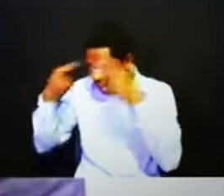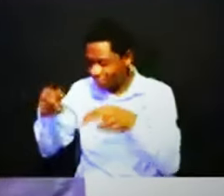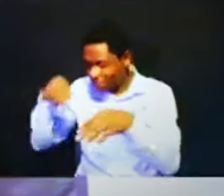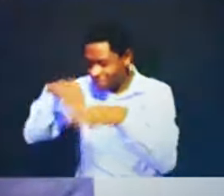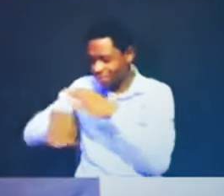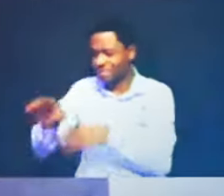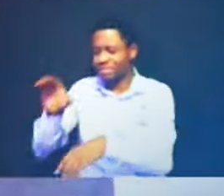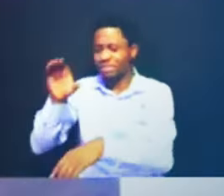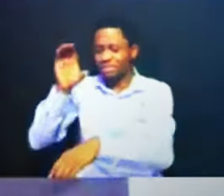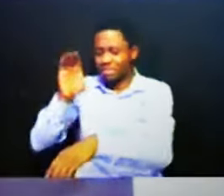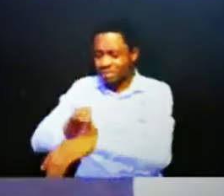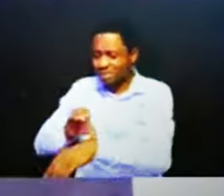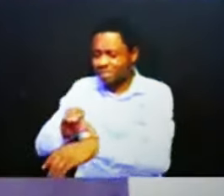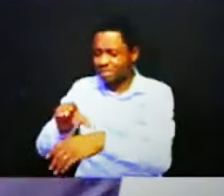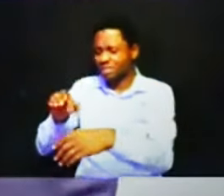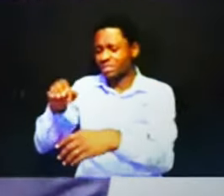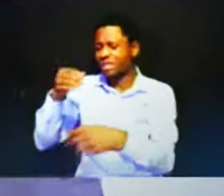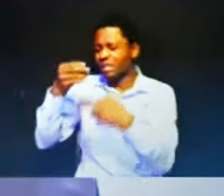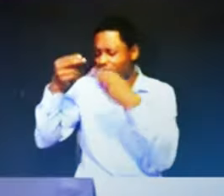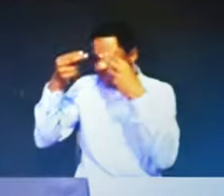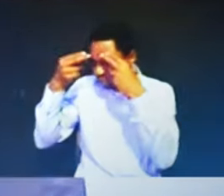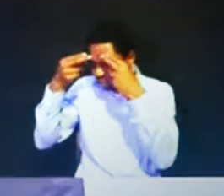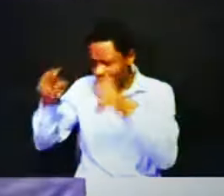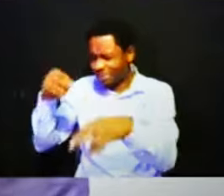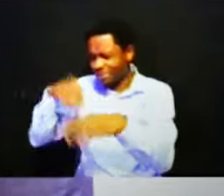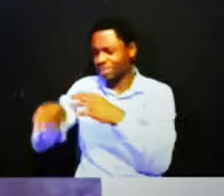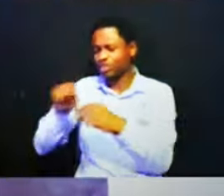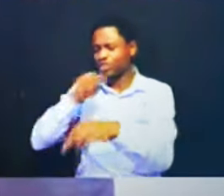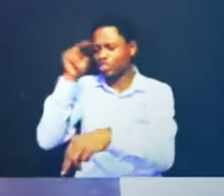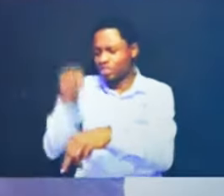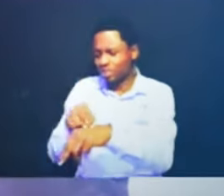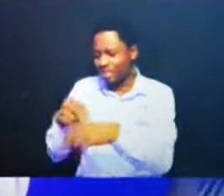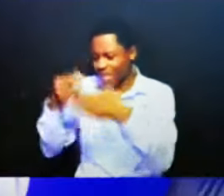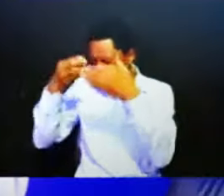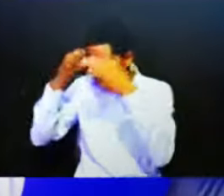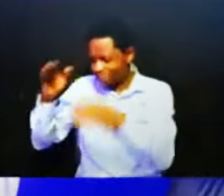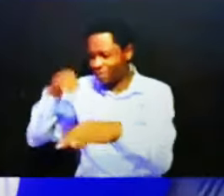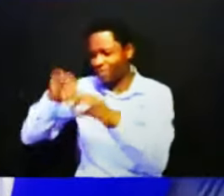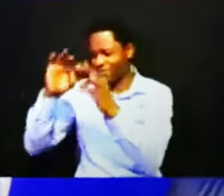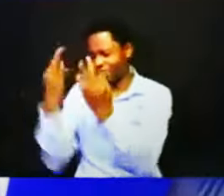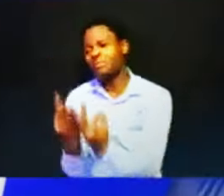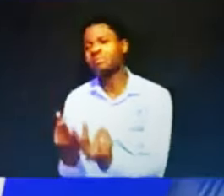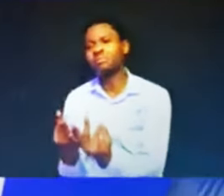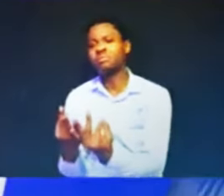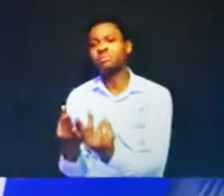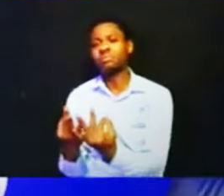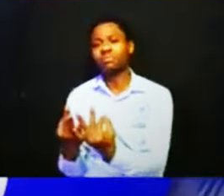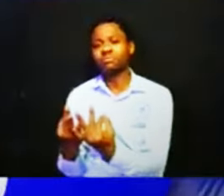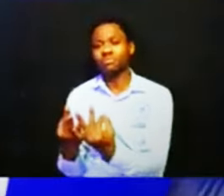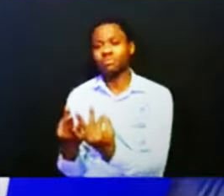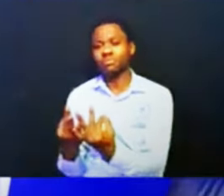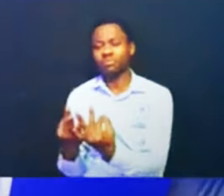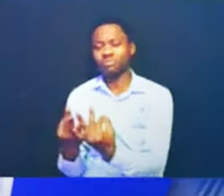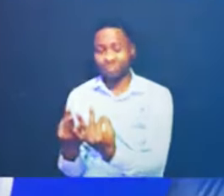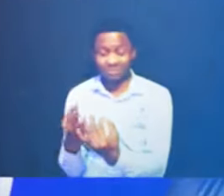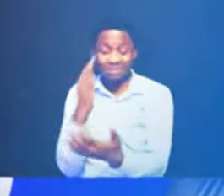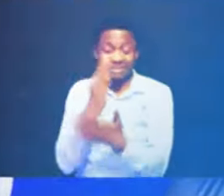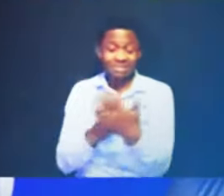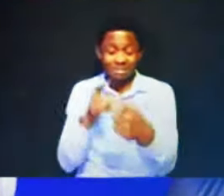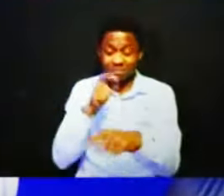detriment of a whole nation. And sometimes your wife will call you and say that,